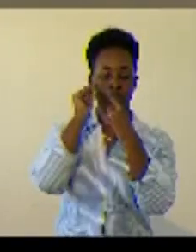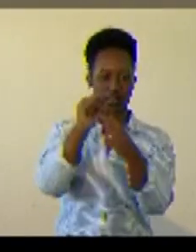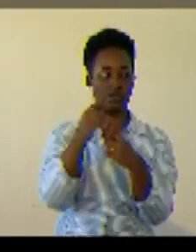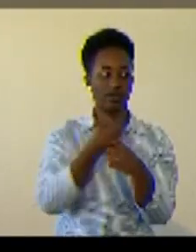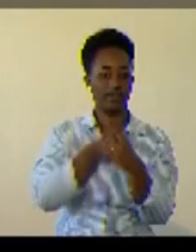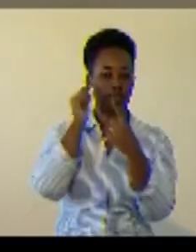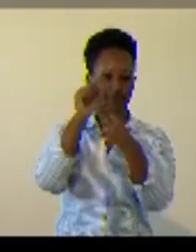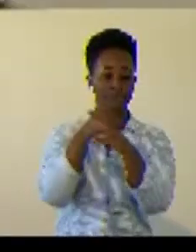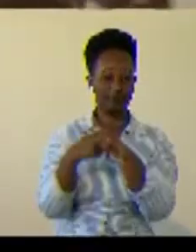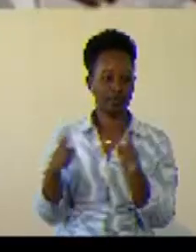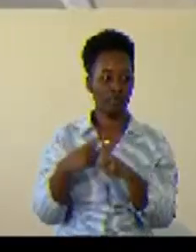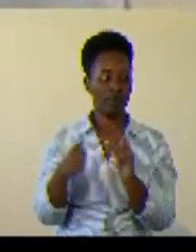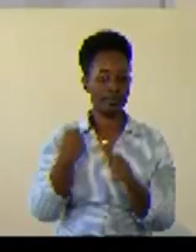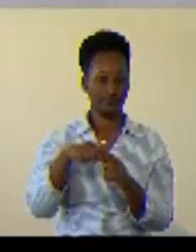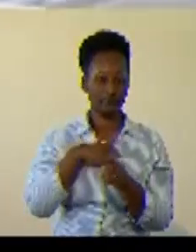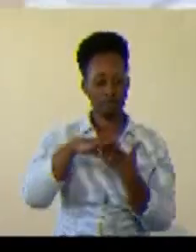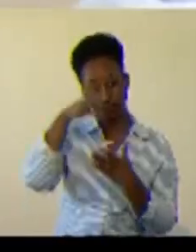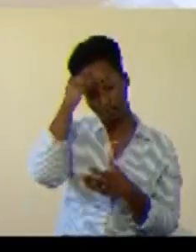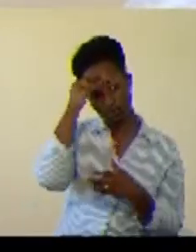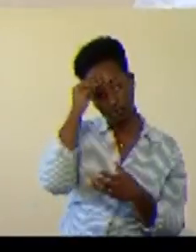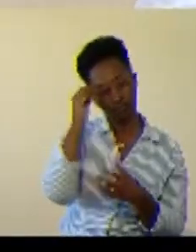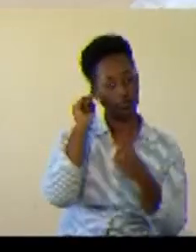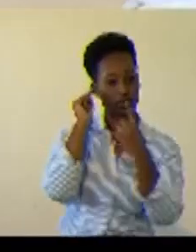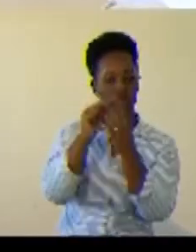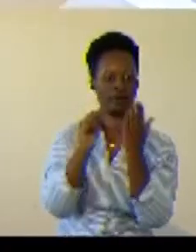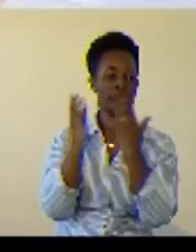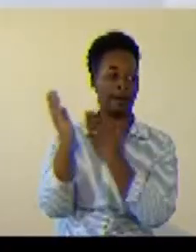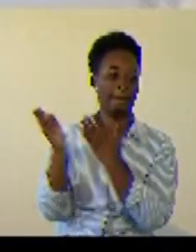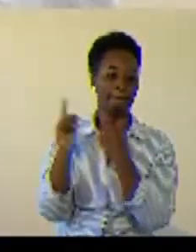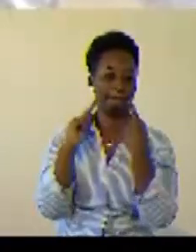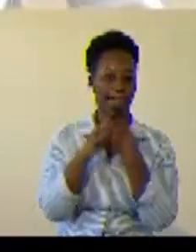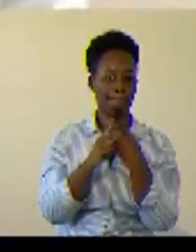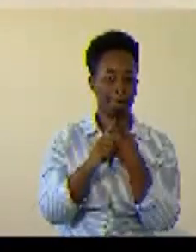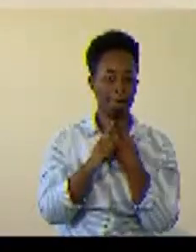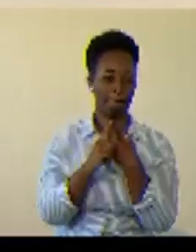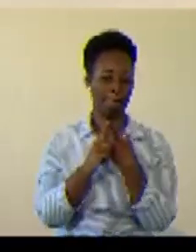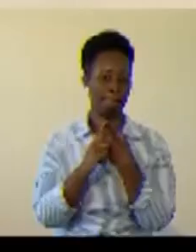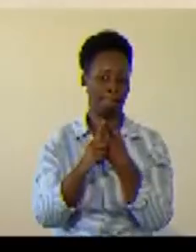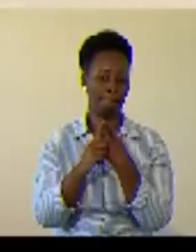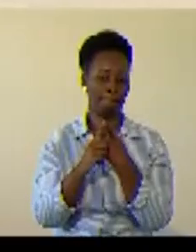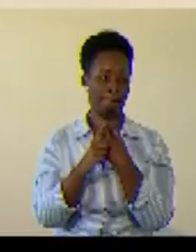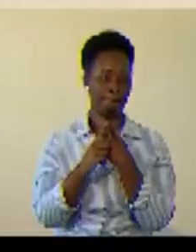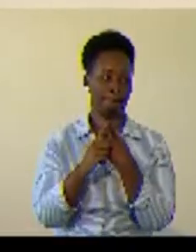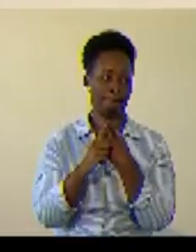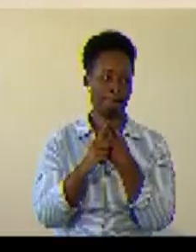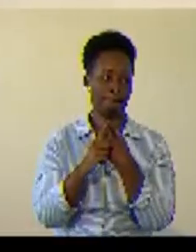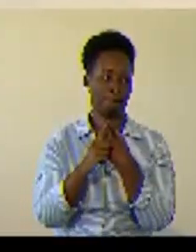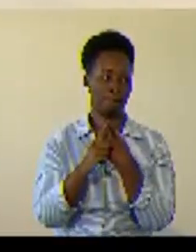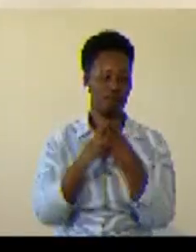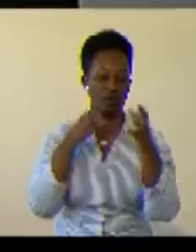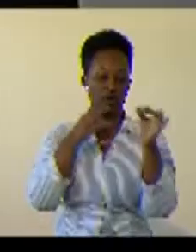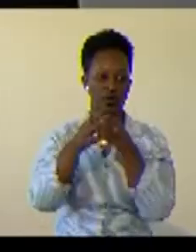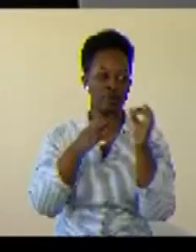of objectives that we are going to go through. These objectives, we have objective number 1 is to state the